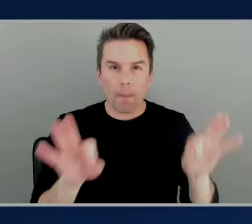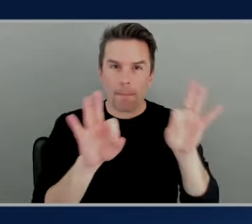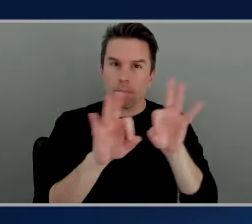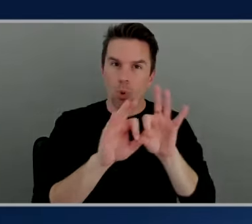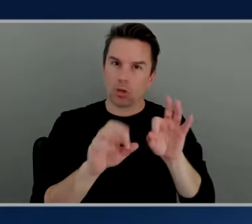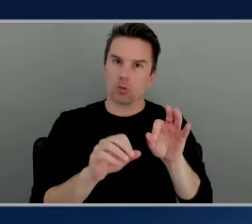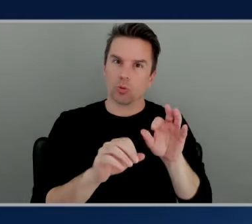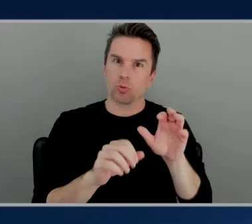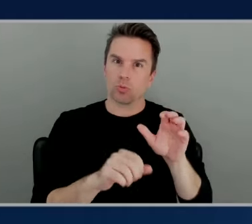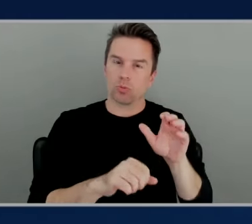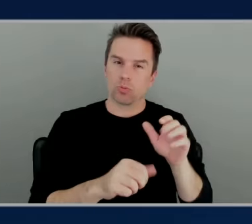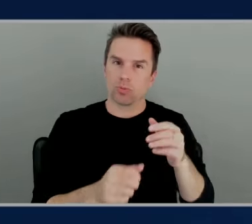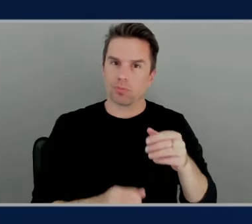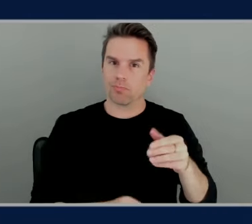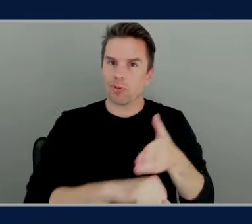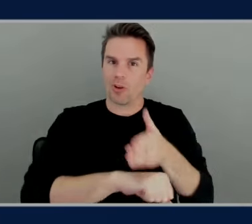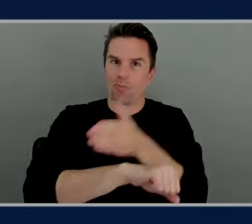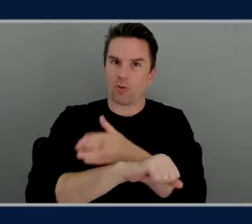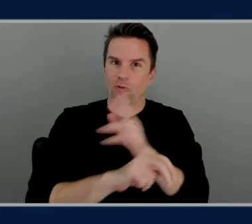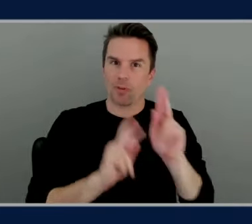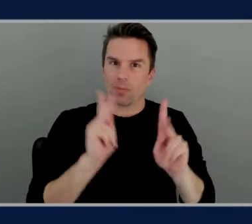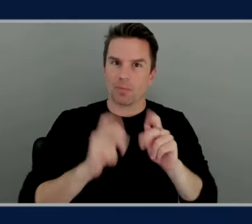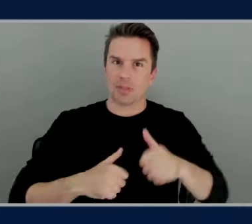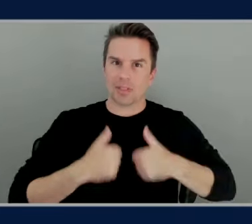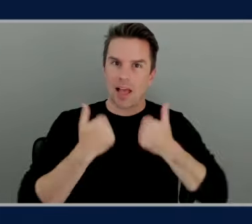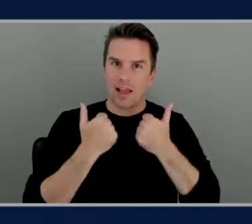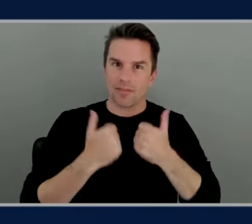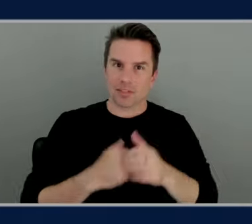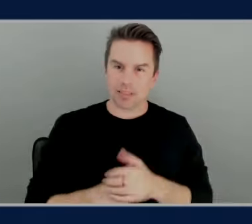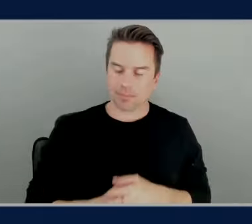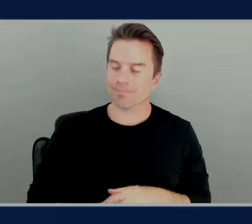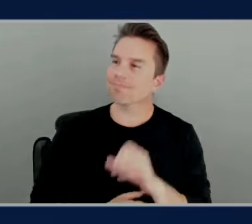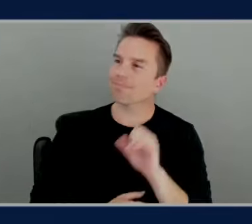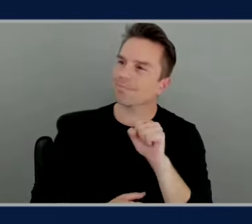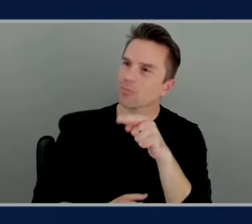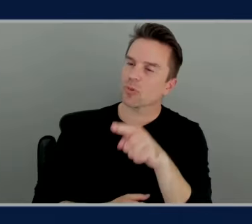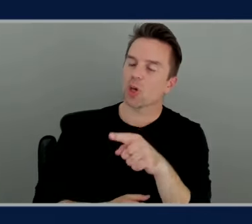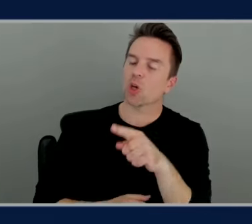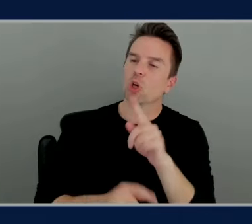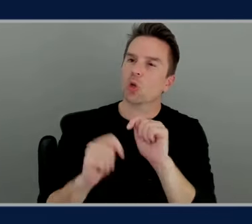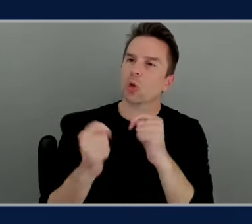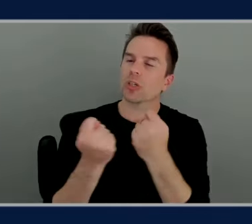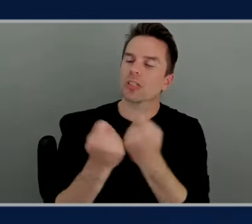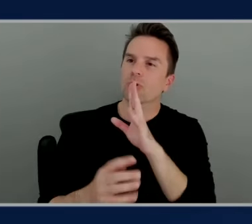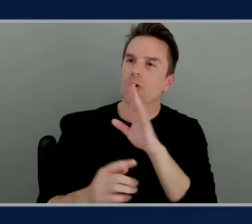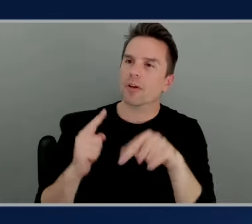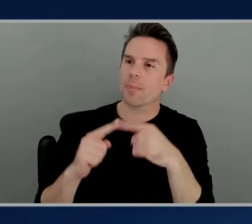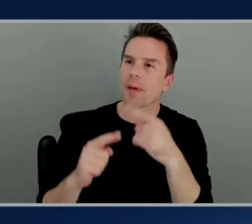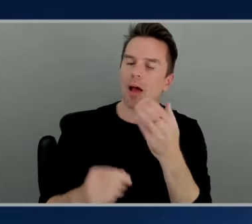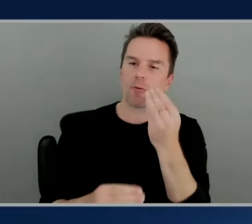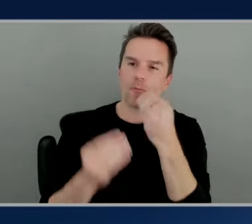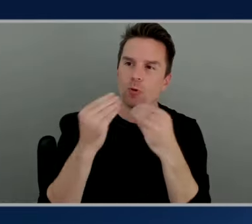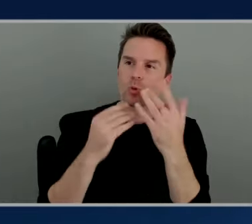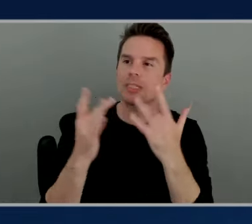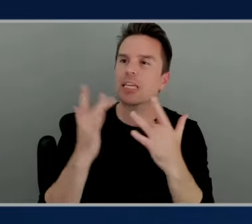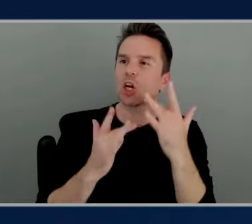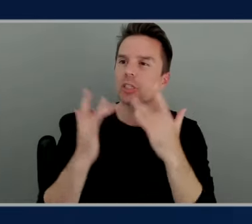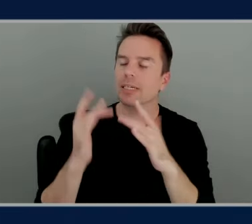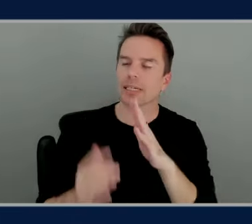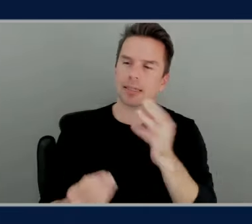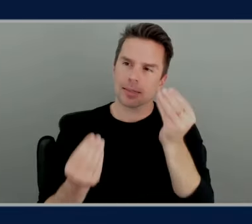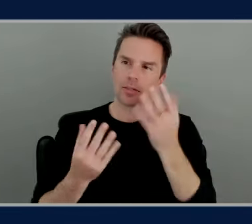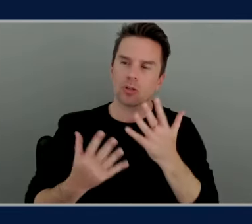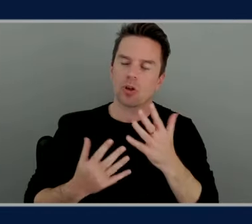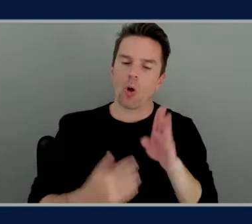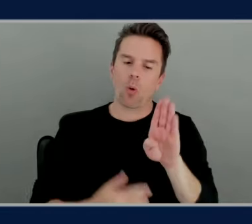Yep. So your keynote started talking a little bit about food scarcity. Tell us what Bayer is doing to address food scarcity